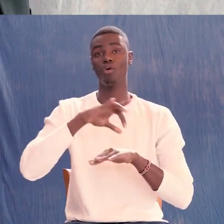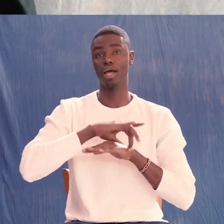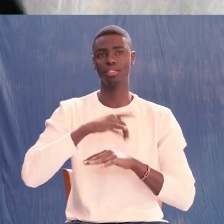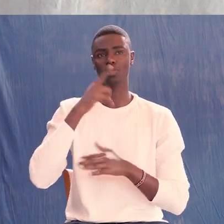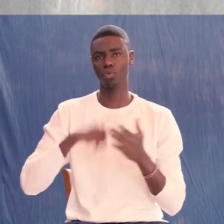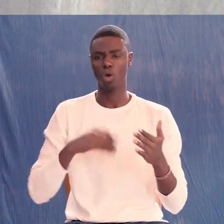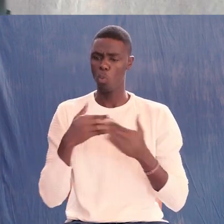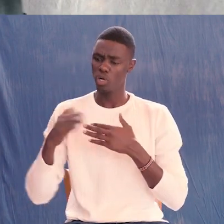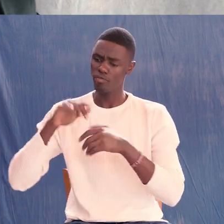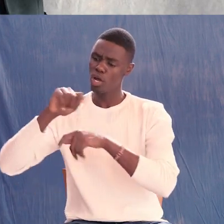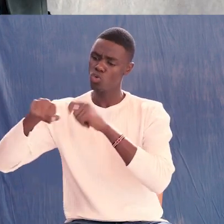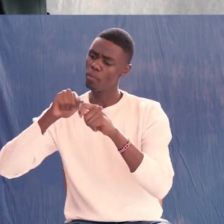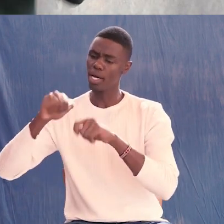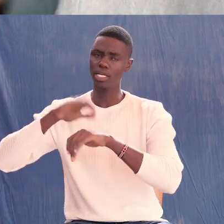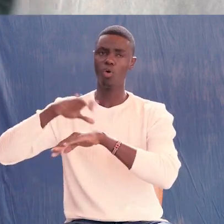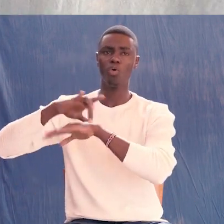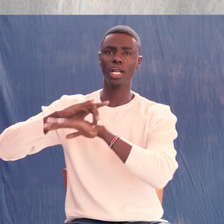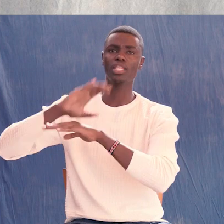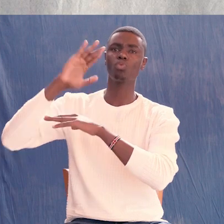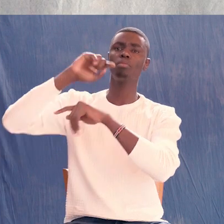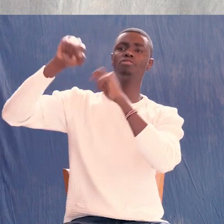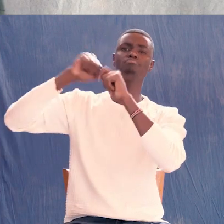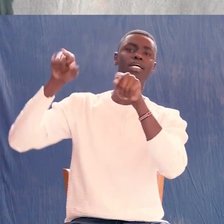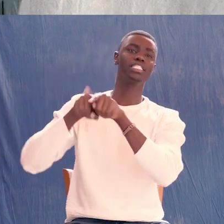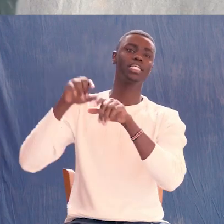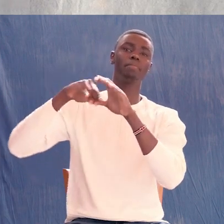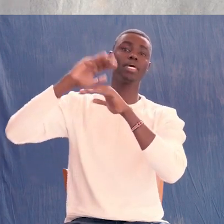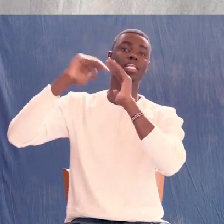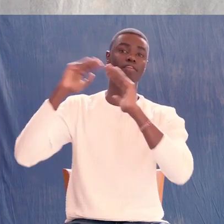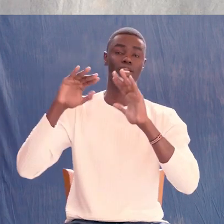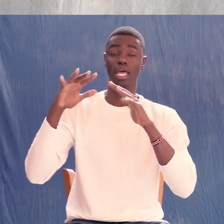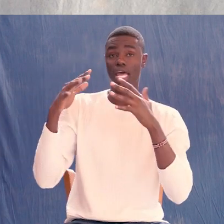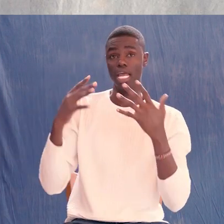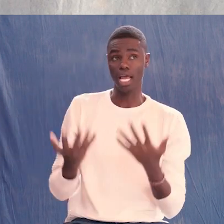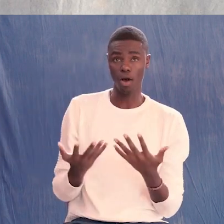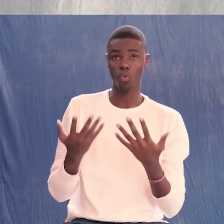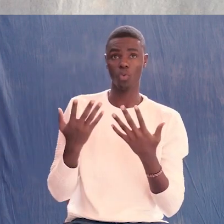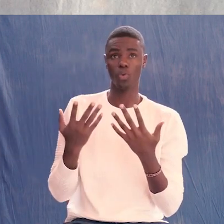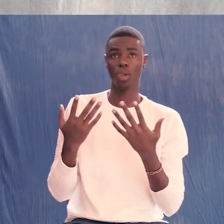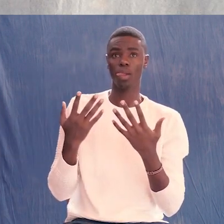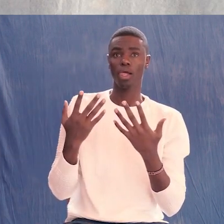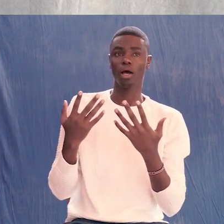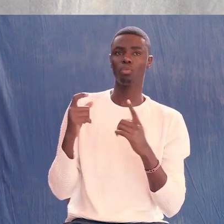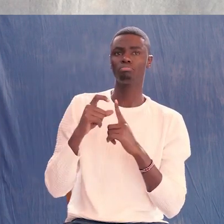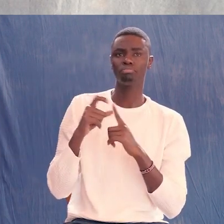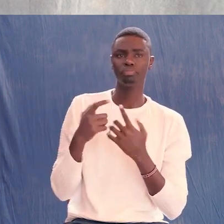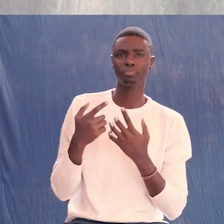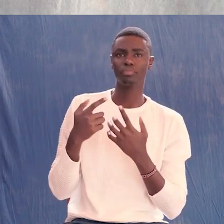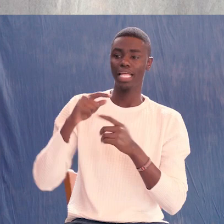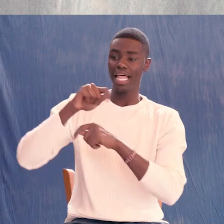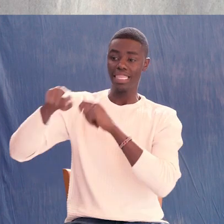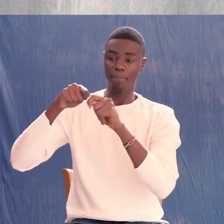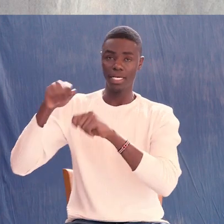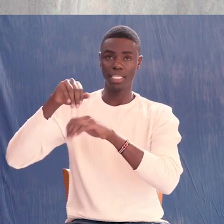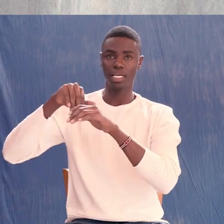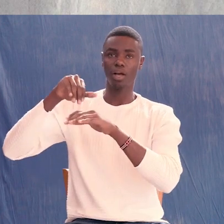whatever you bind on earth will have been bound in heaven. And the way the verbs are is that actually the binding on